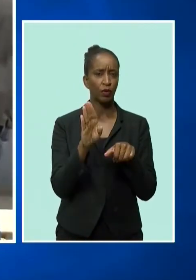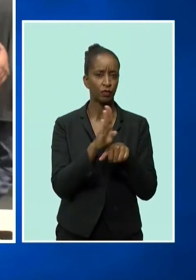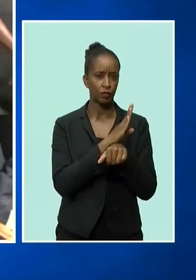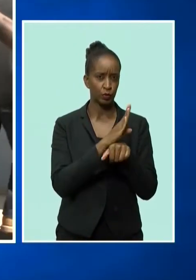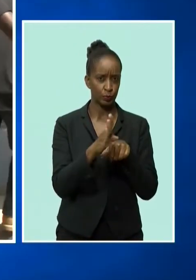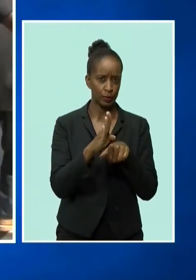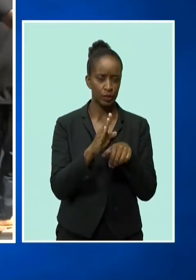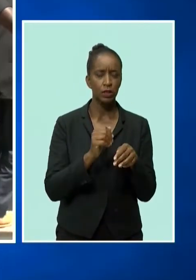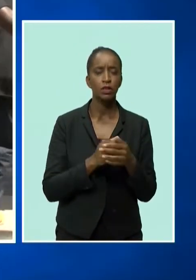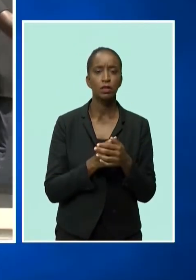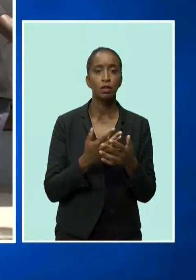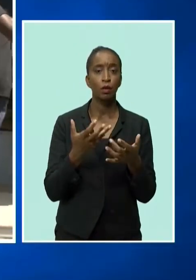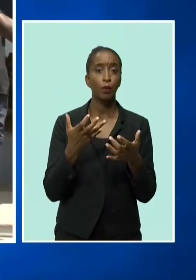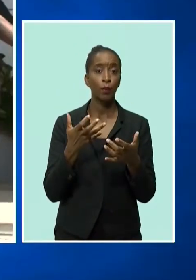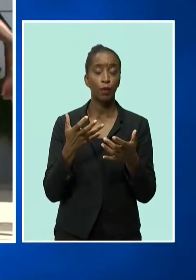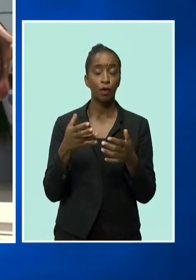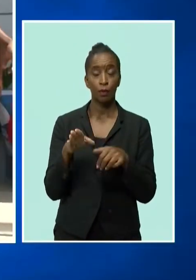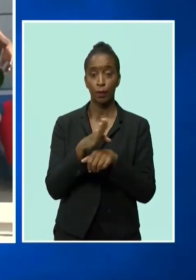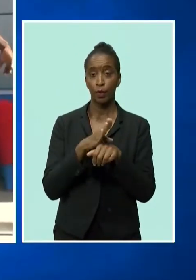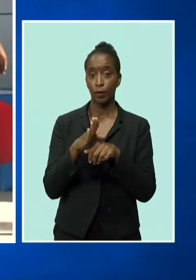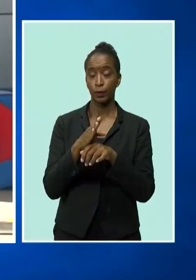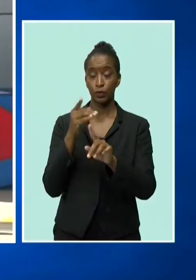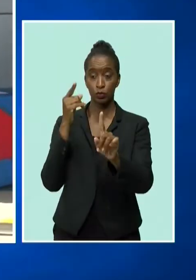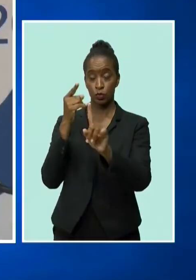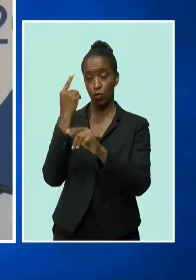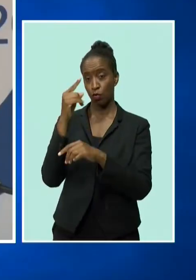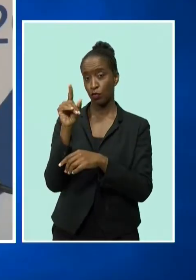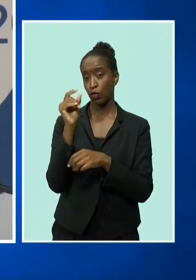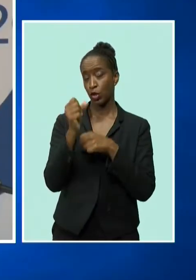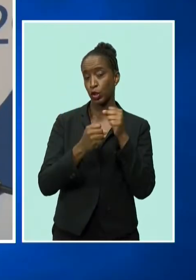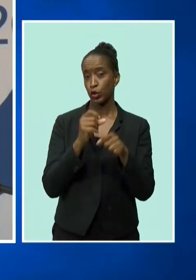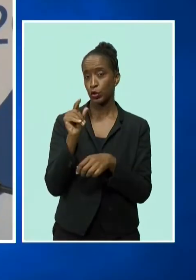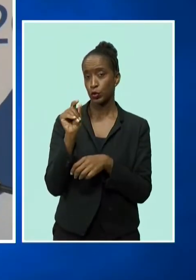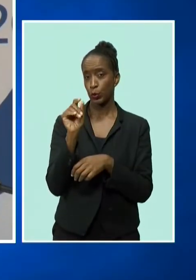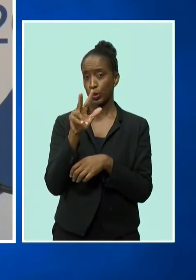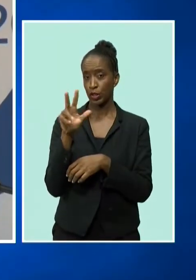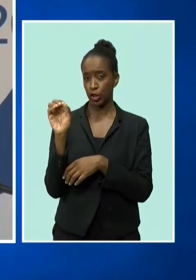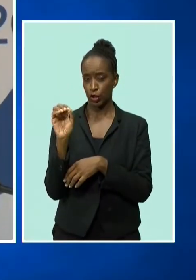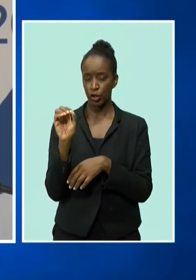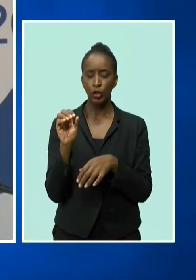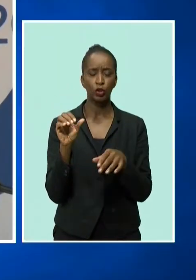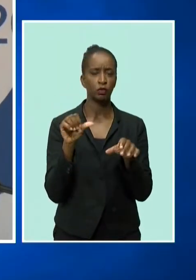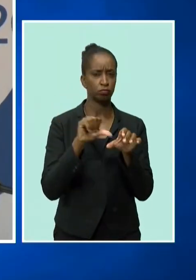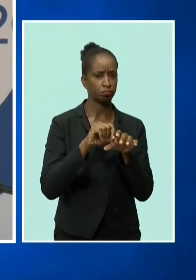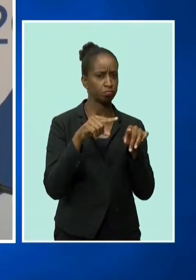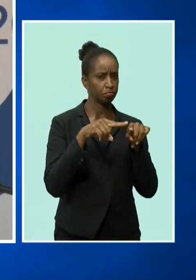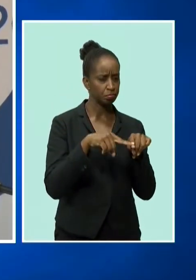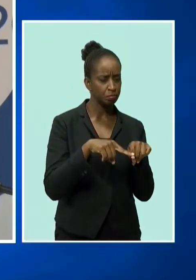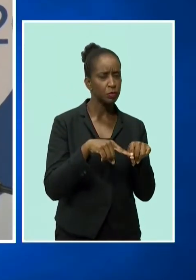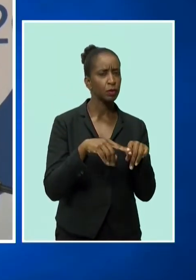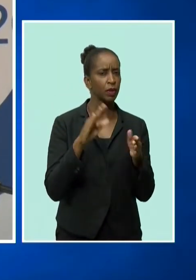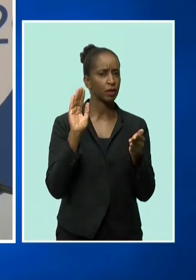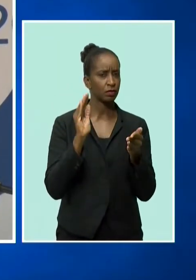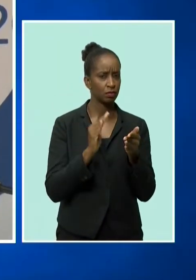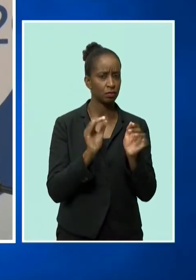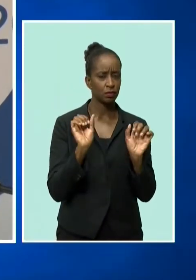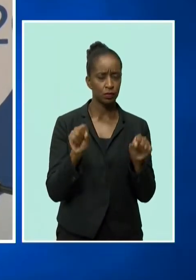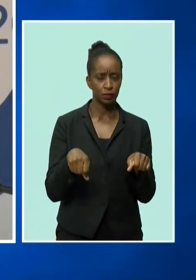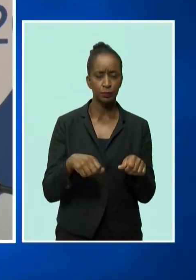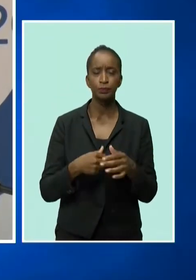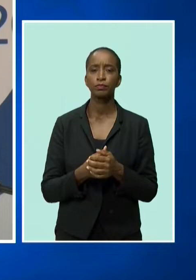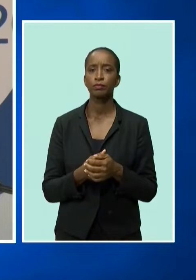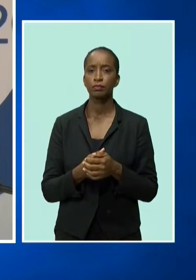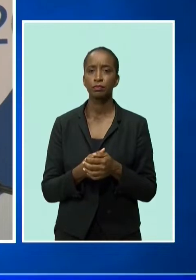Barbados' 2030 vision is realized. Conversion from fossil fuel use to electricity,